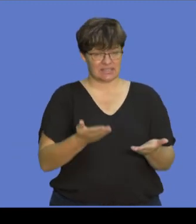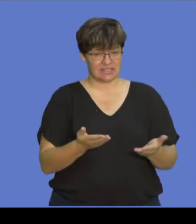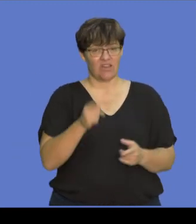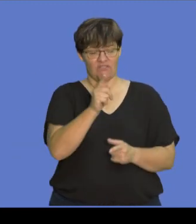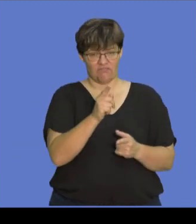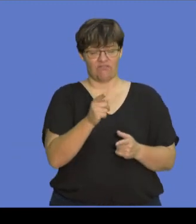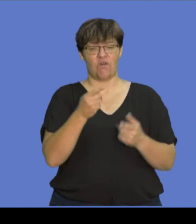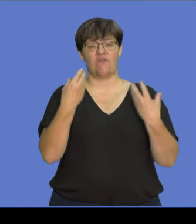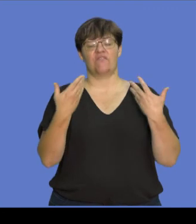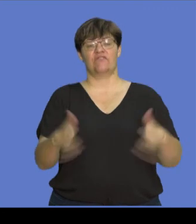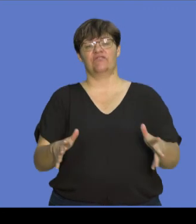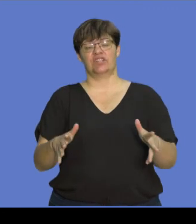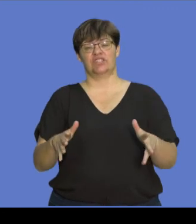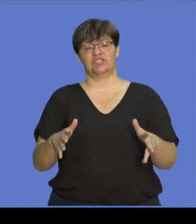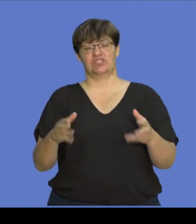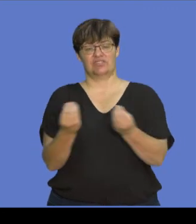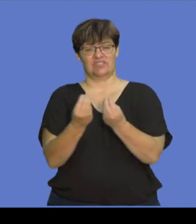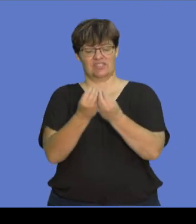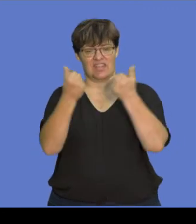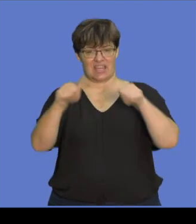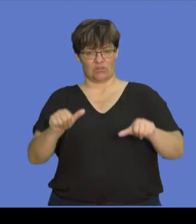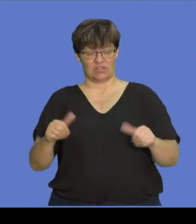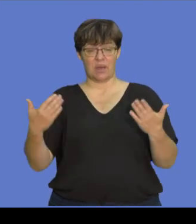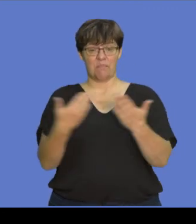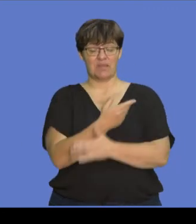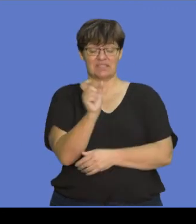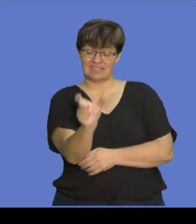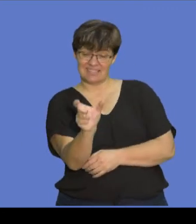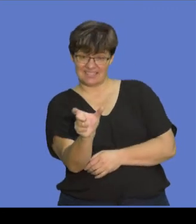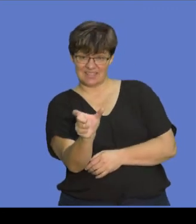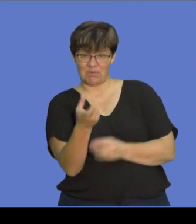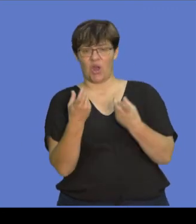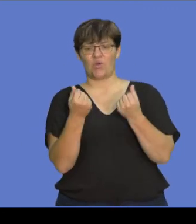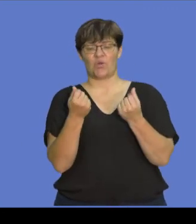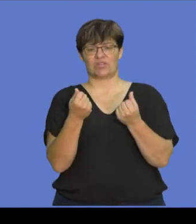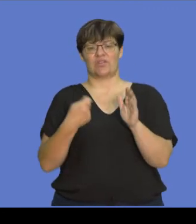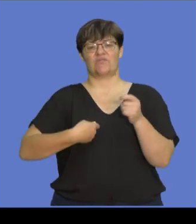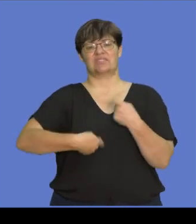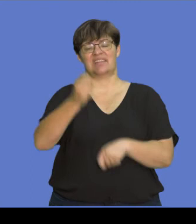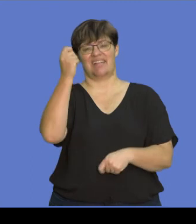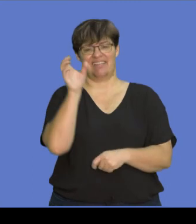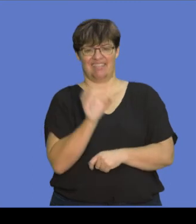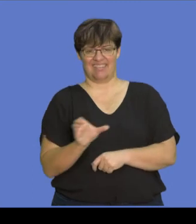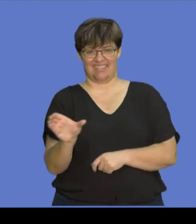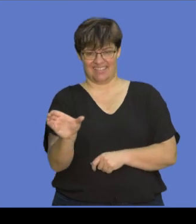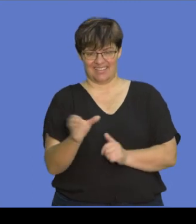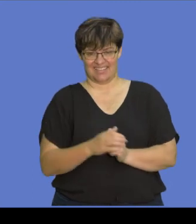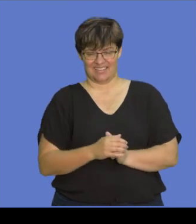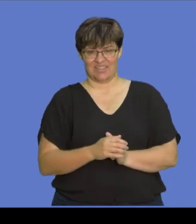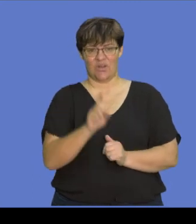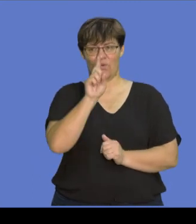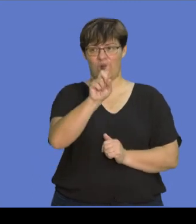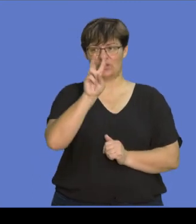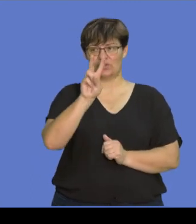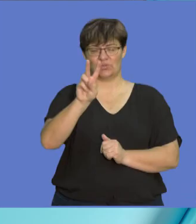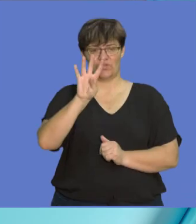goods account, and the missing figure is your cost of sales component, 1245.